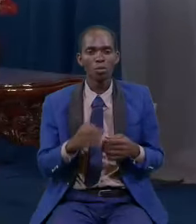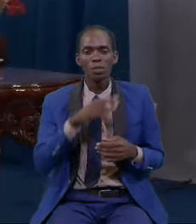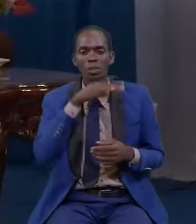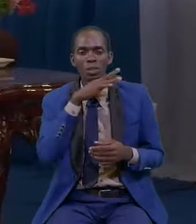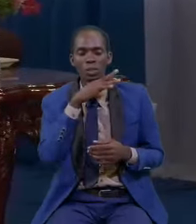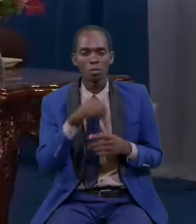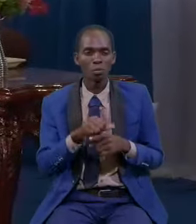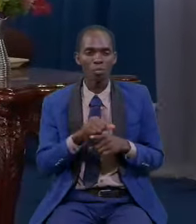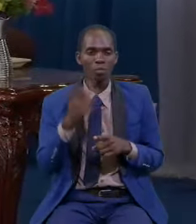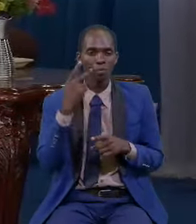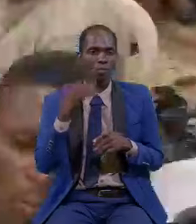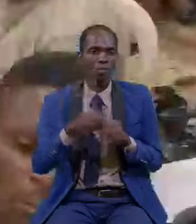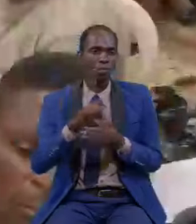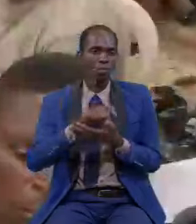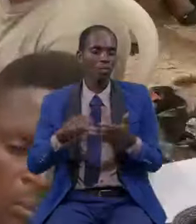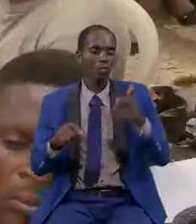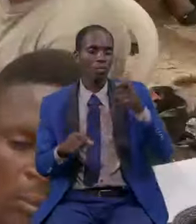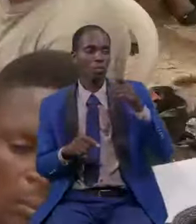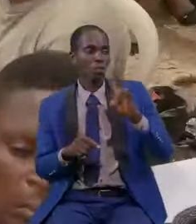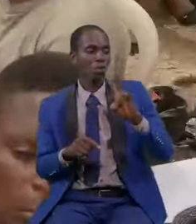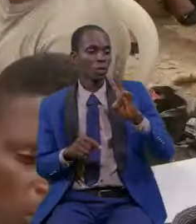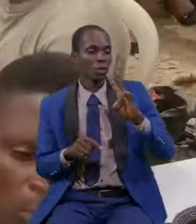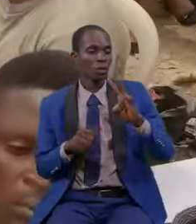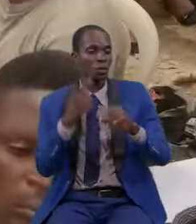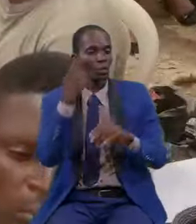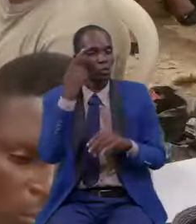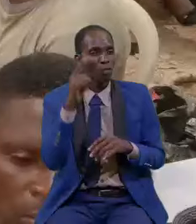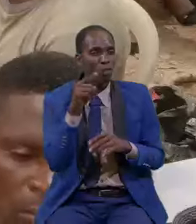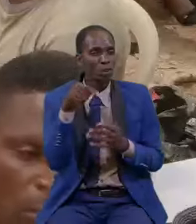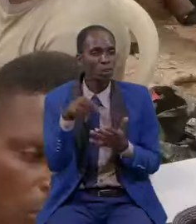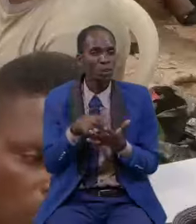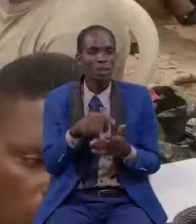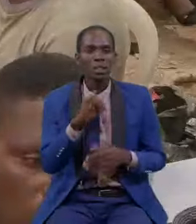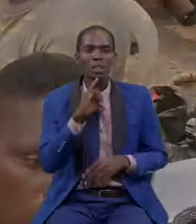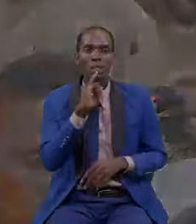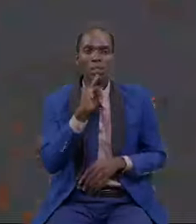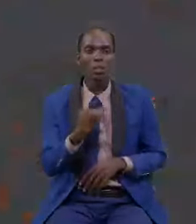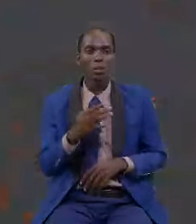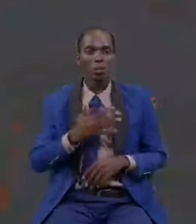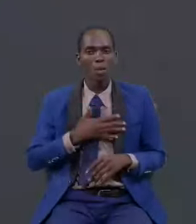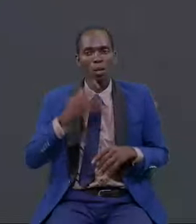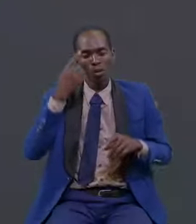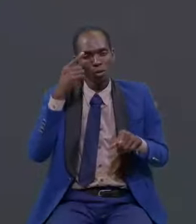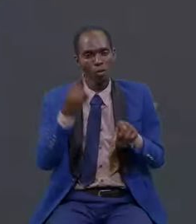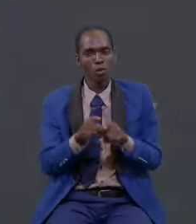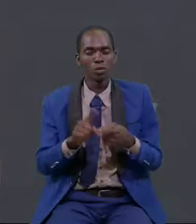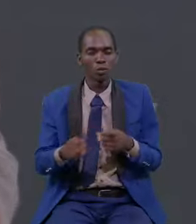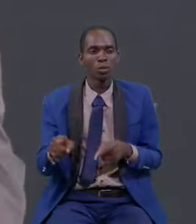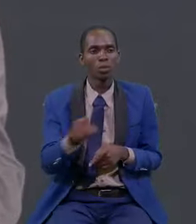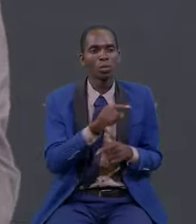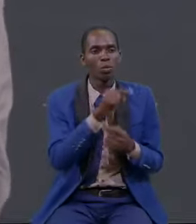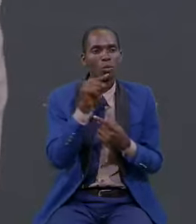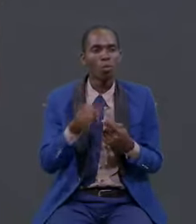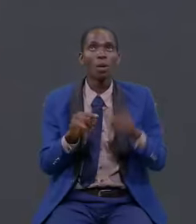27. In verse 27, for this is my covenant unto them, when I